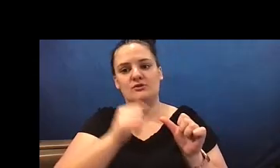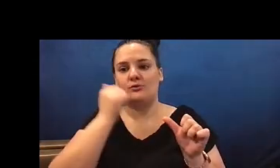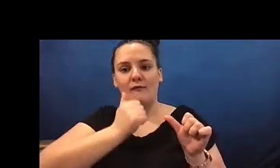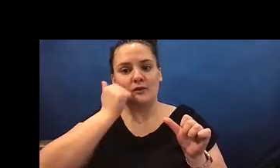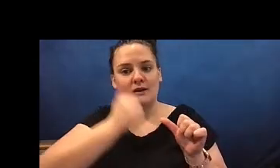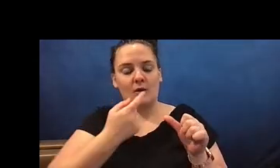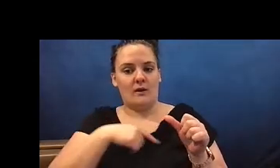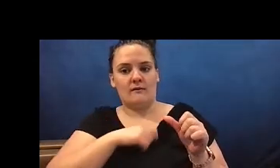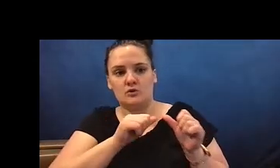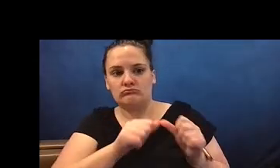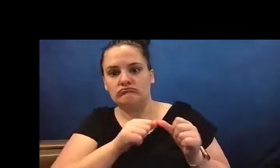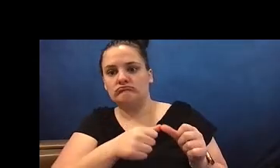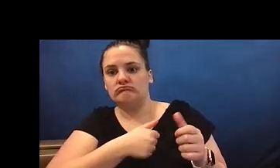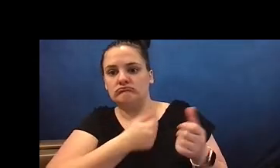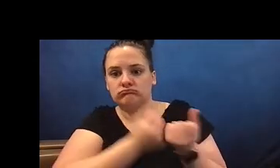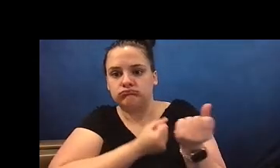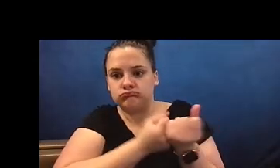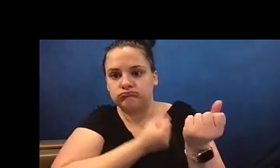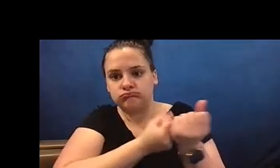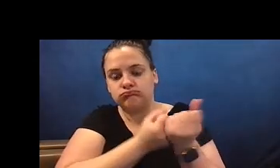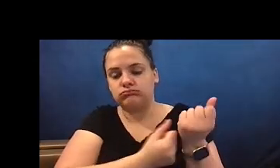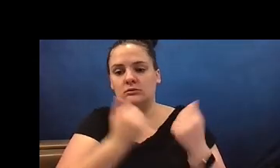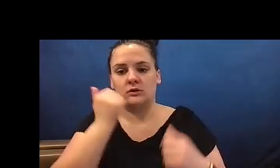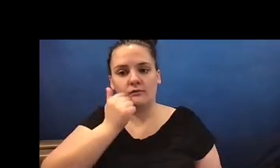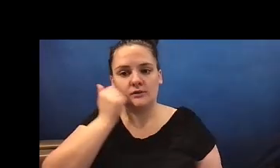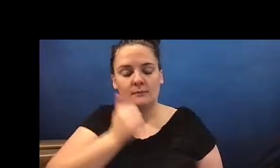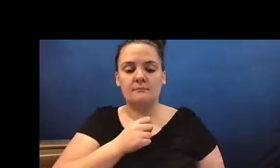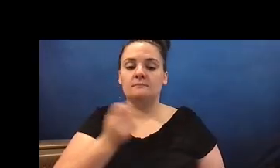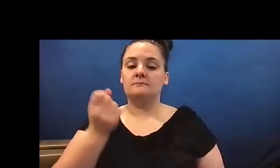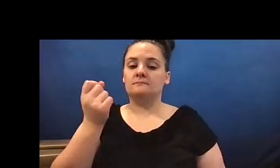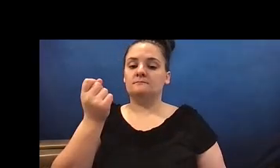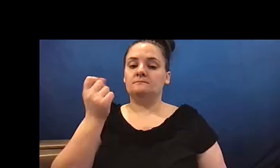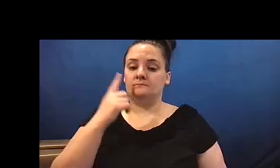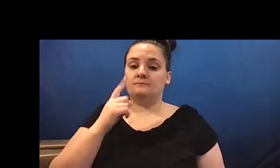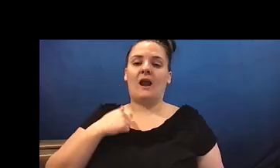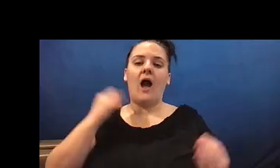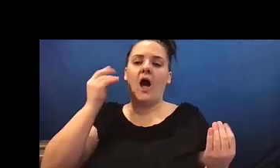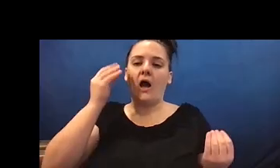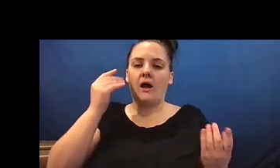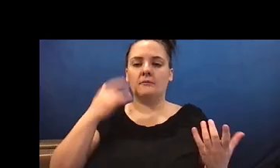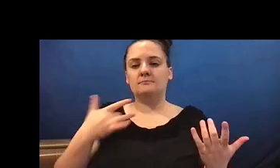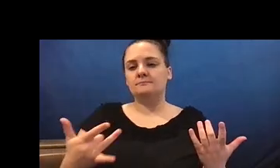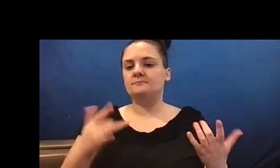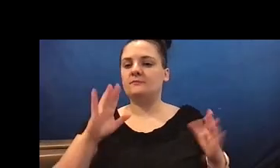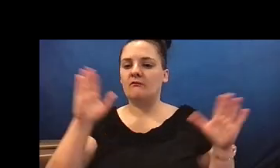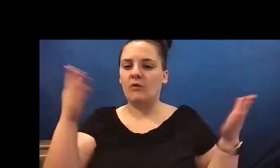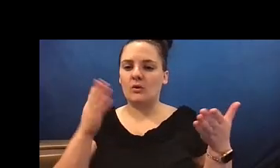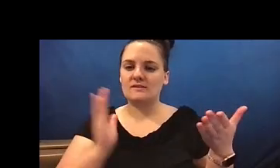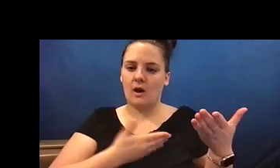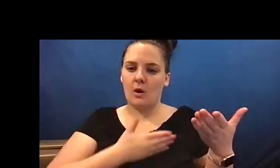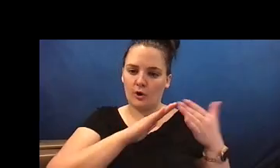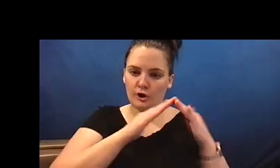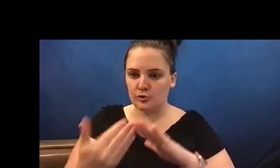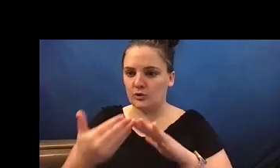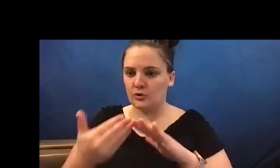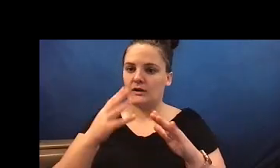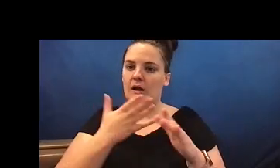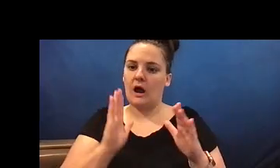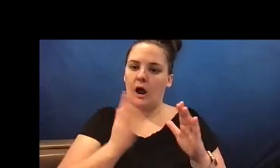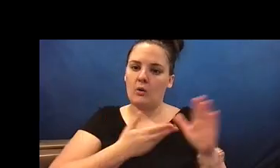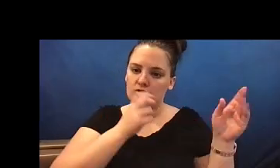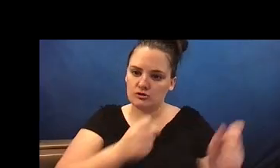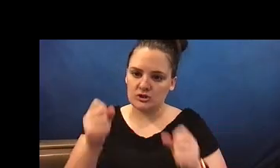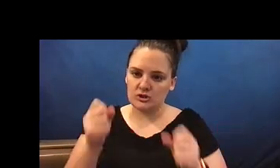and that's really been a focus. I talked about our strategic plan and our focus on the community. The other half of it is really on our employees and